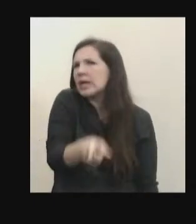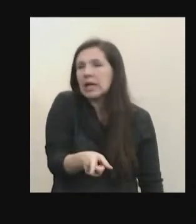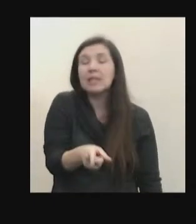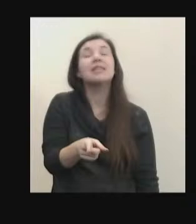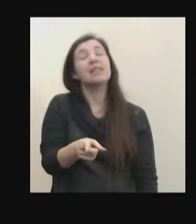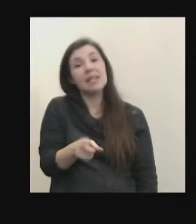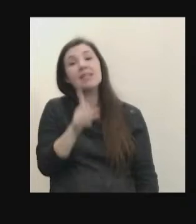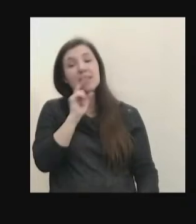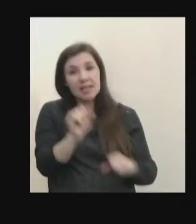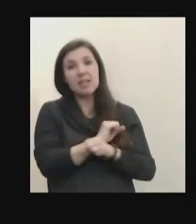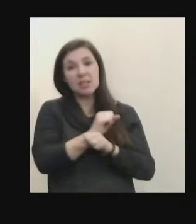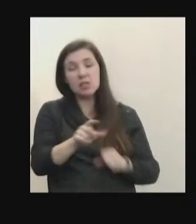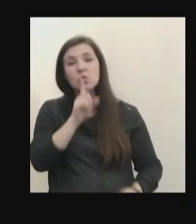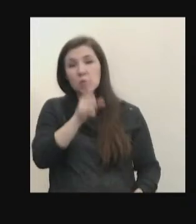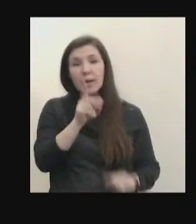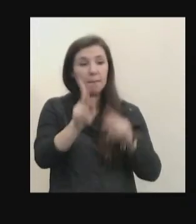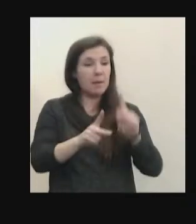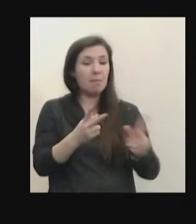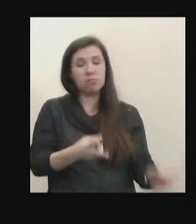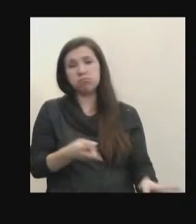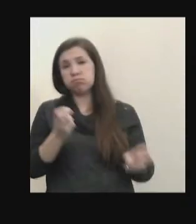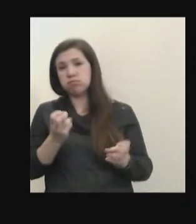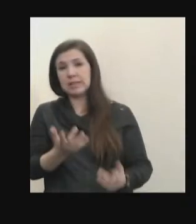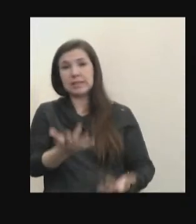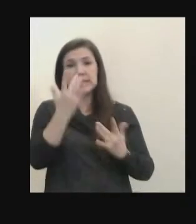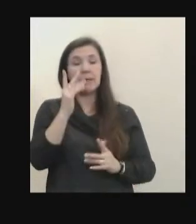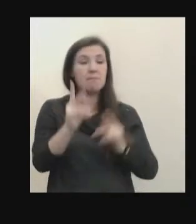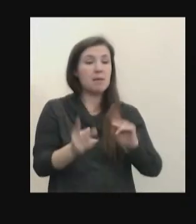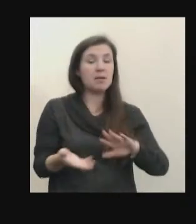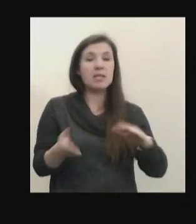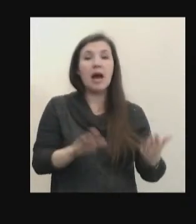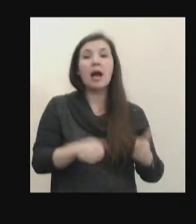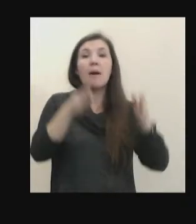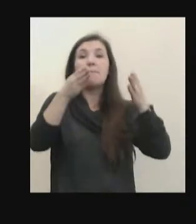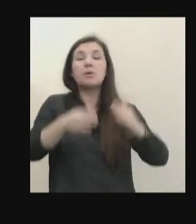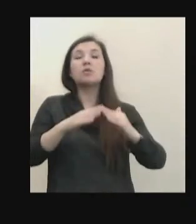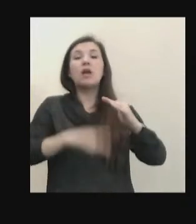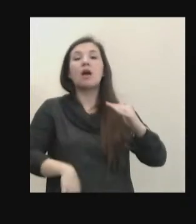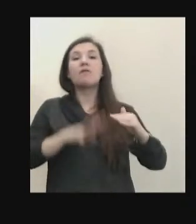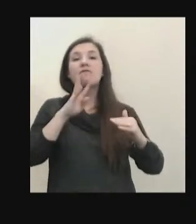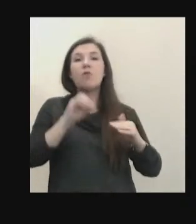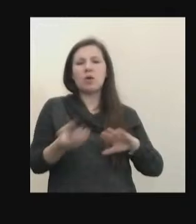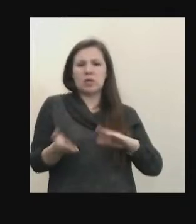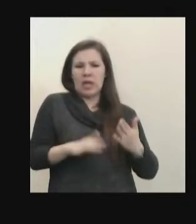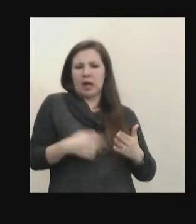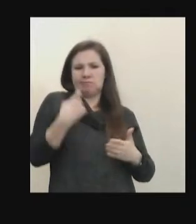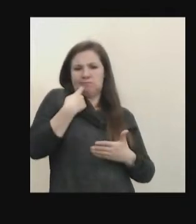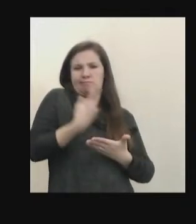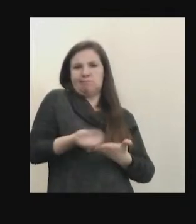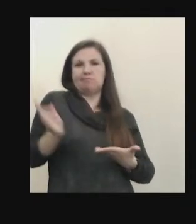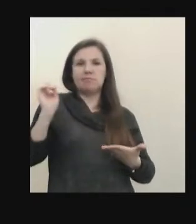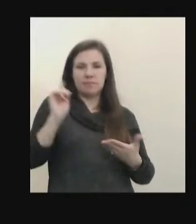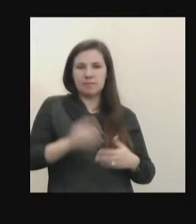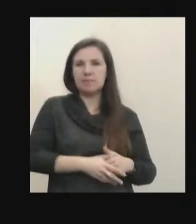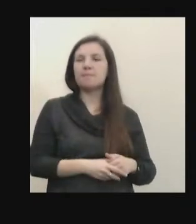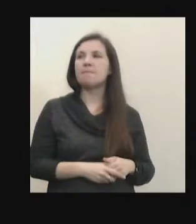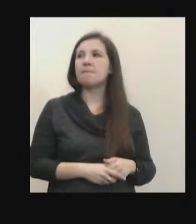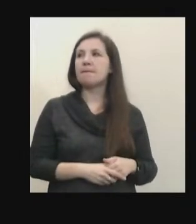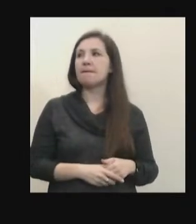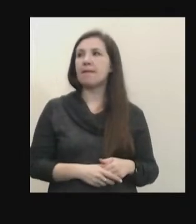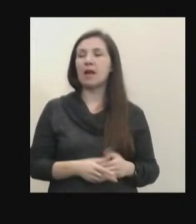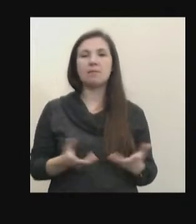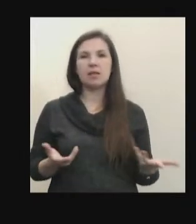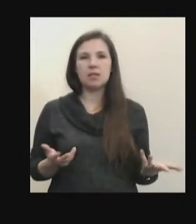getting sick. There are people dying. There was a person under the age of 40 who died in 1 week during the past week, and it's all